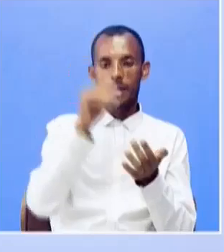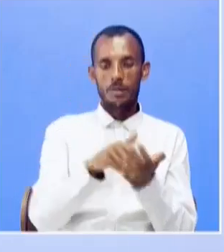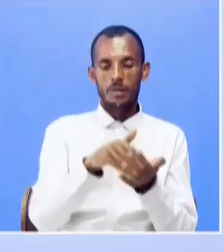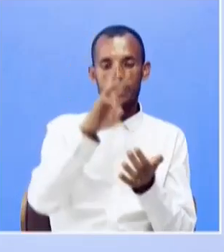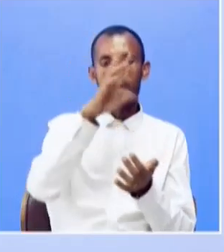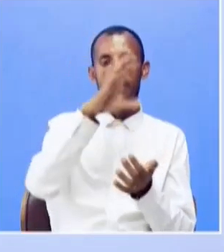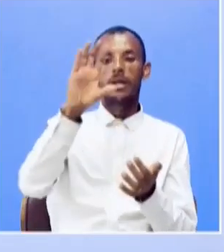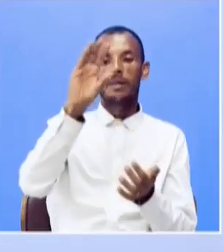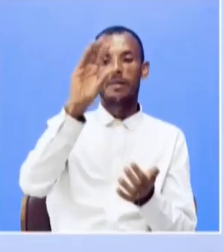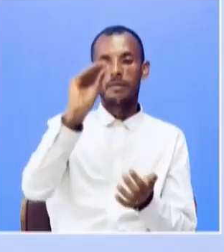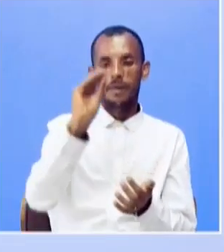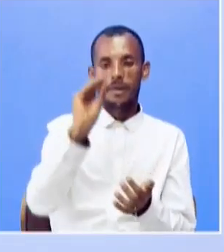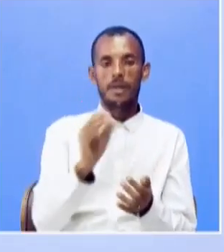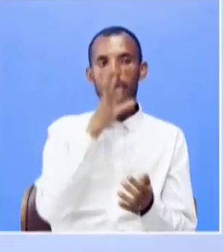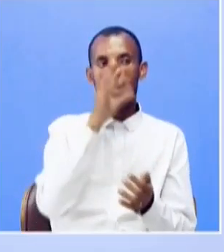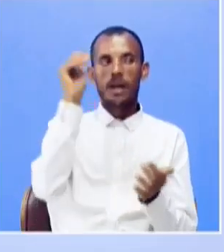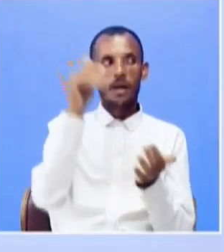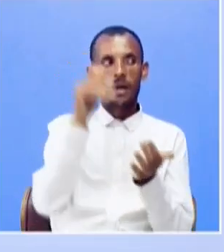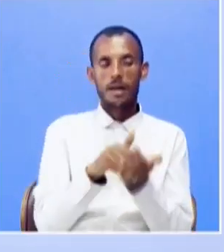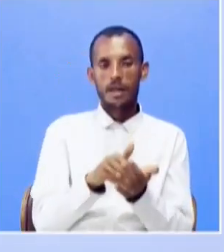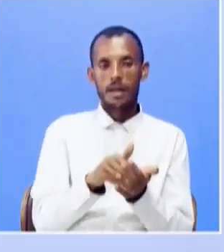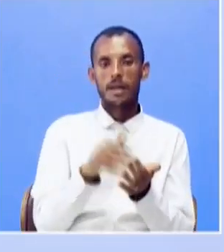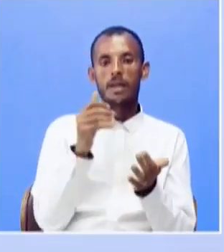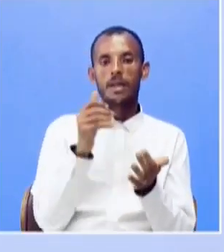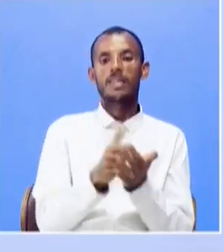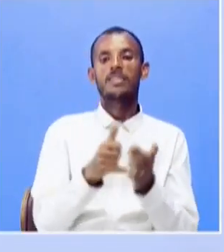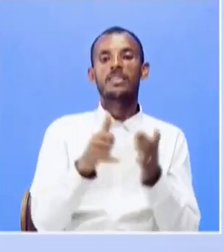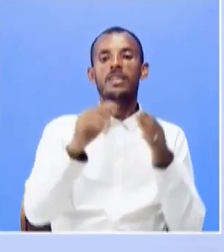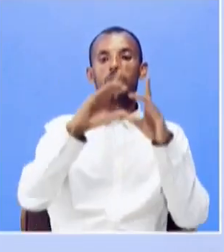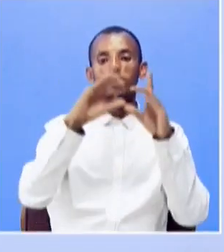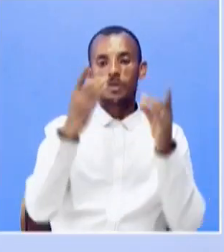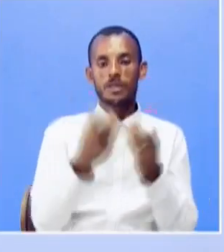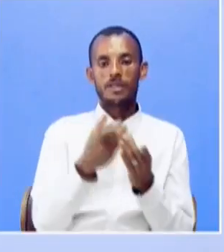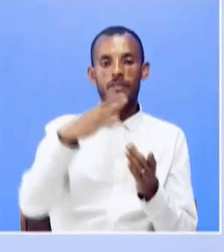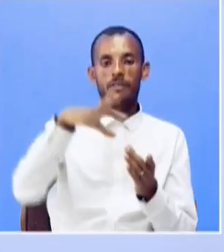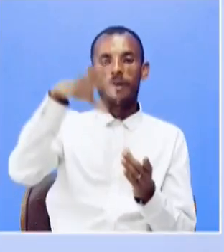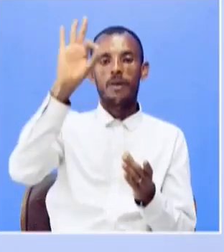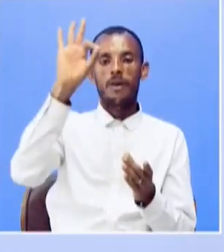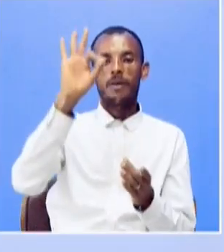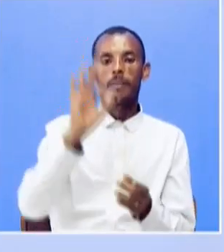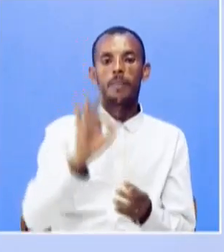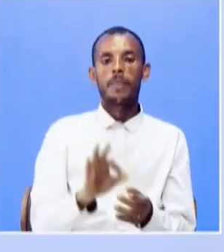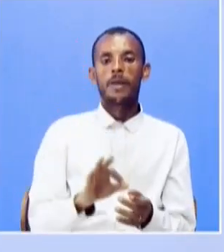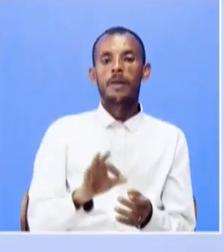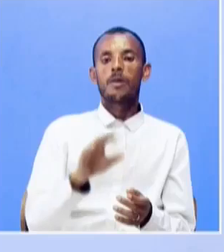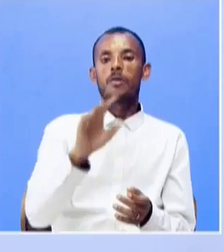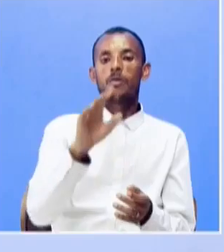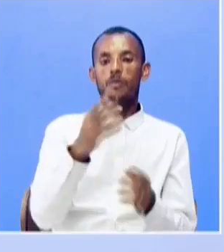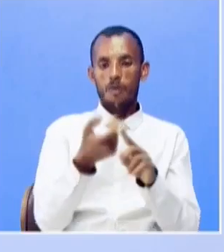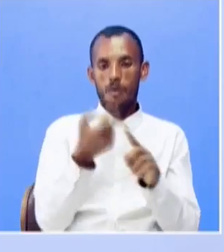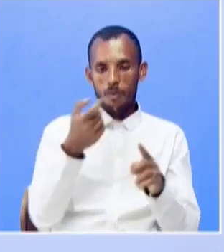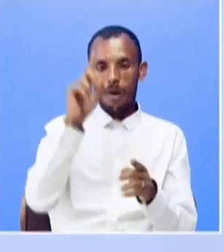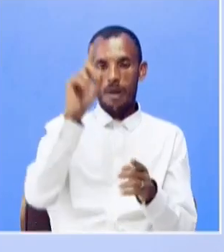1,650. Again, a certain portion is found here from